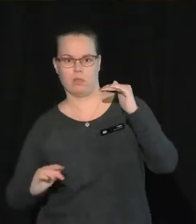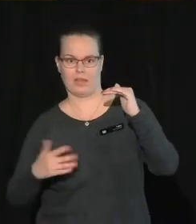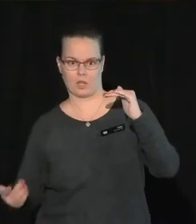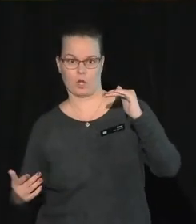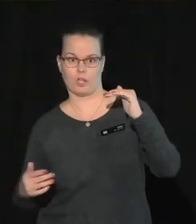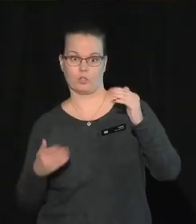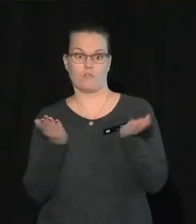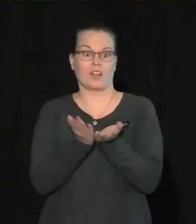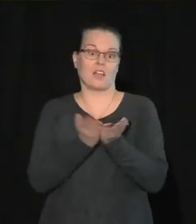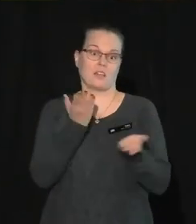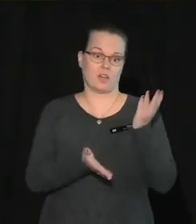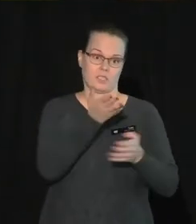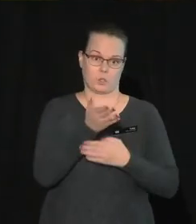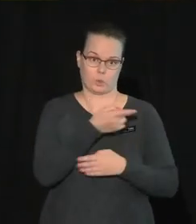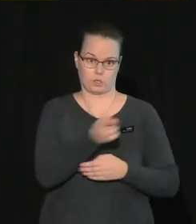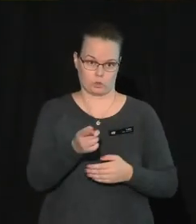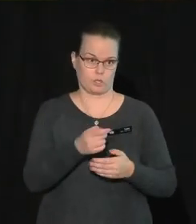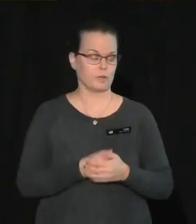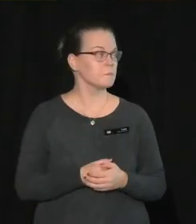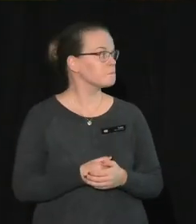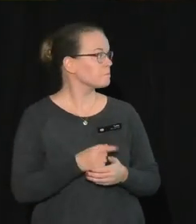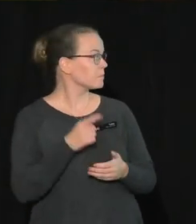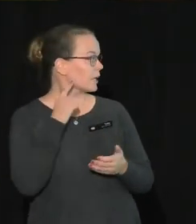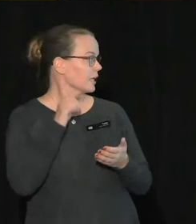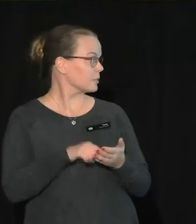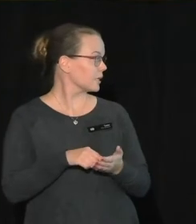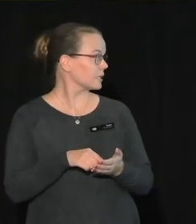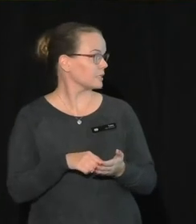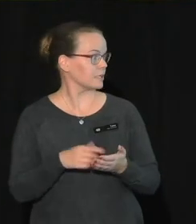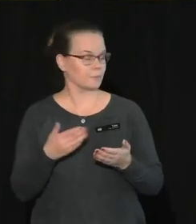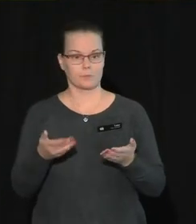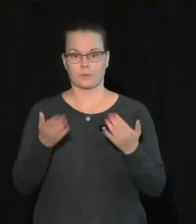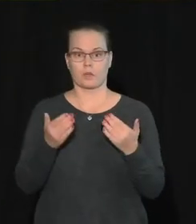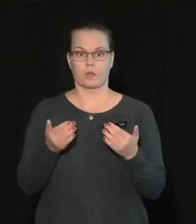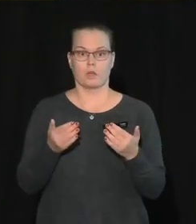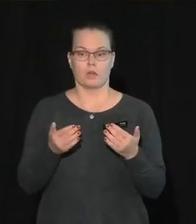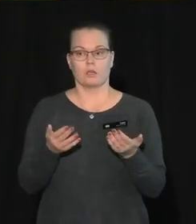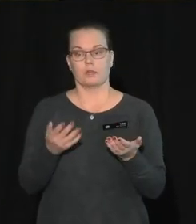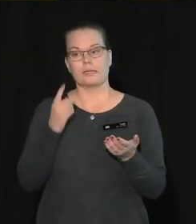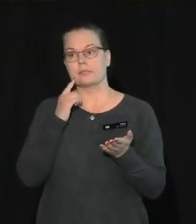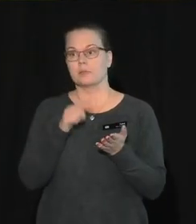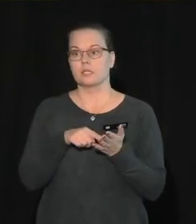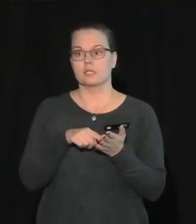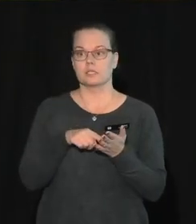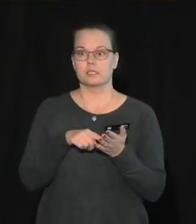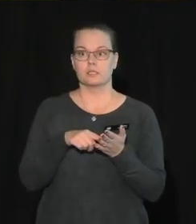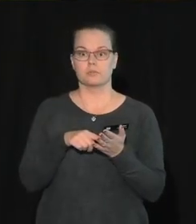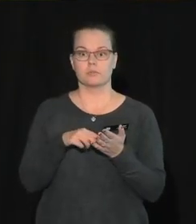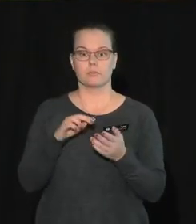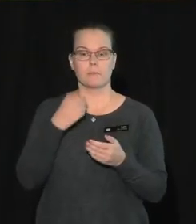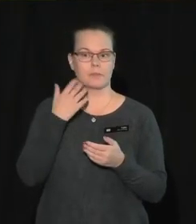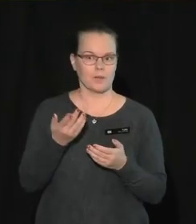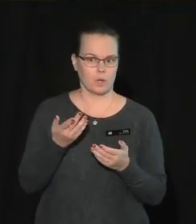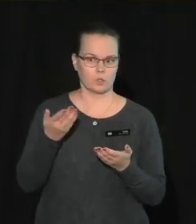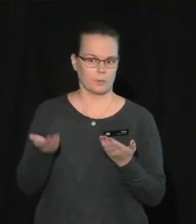that while it is the economic operator the one that assess at first instance whether the burden is disproportionate or